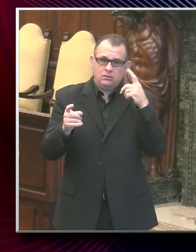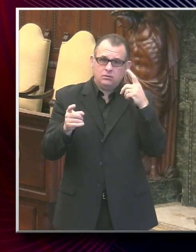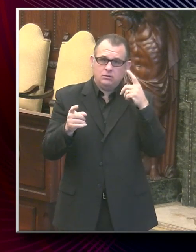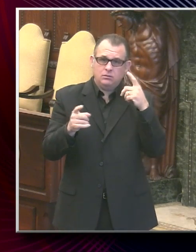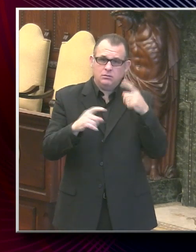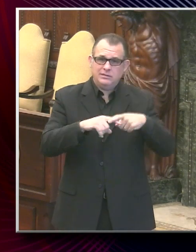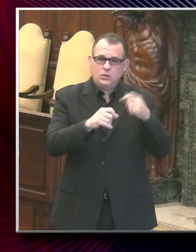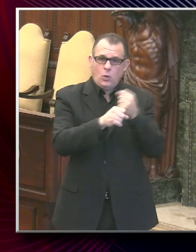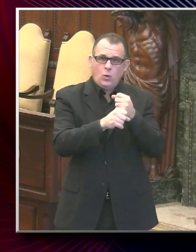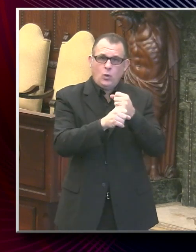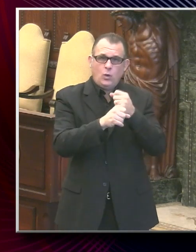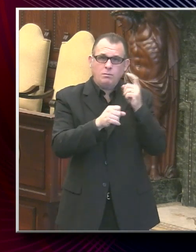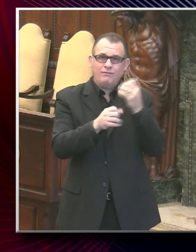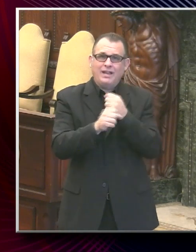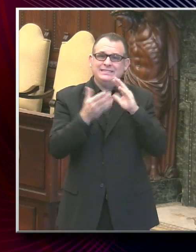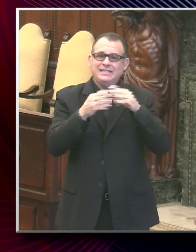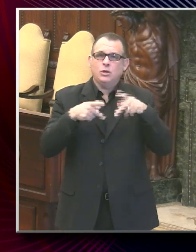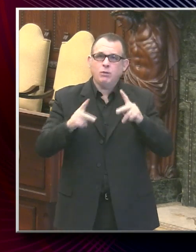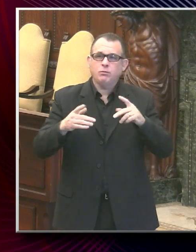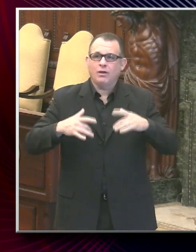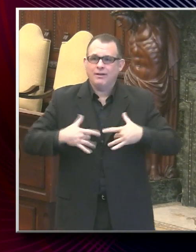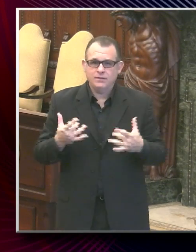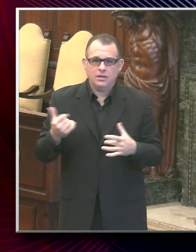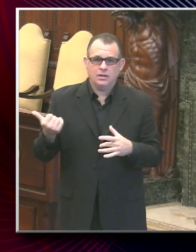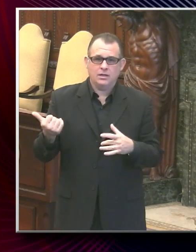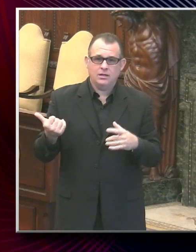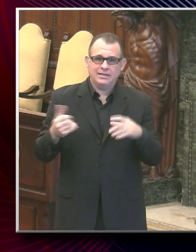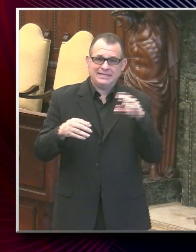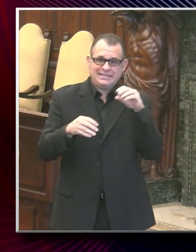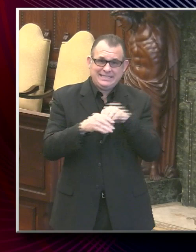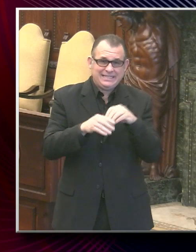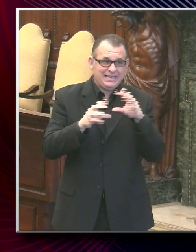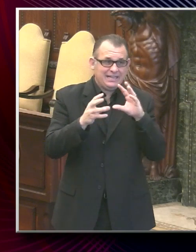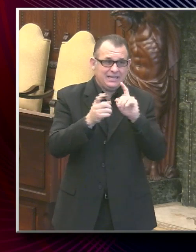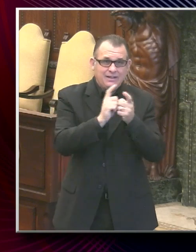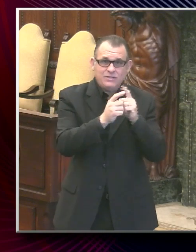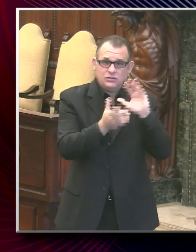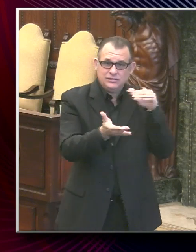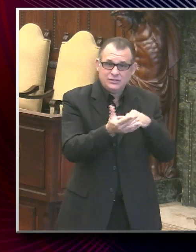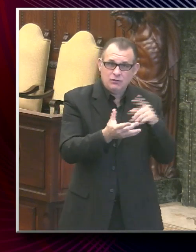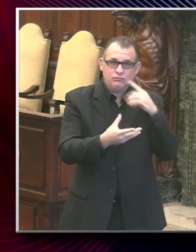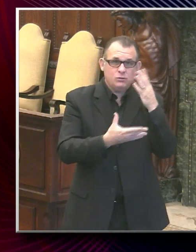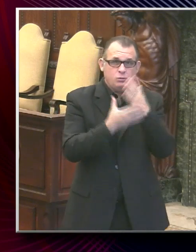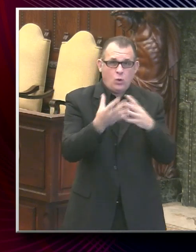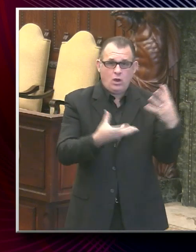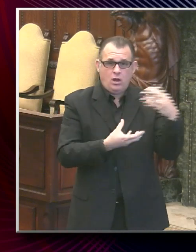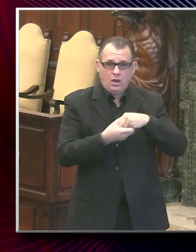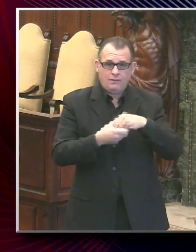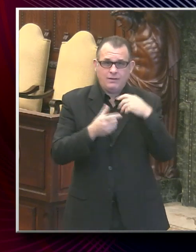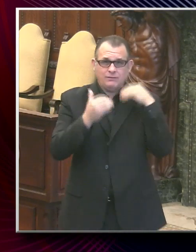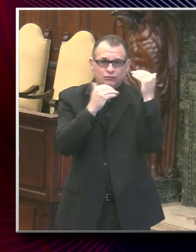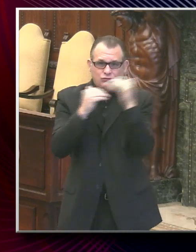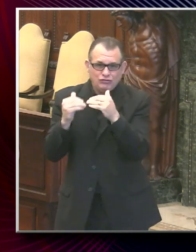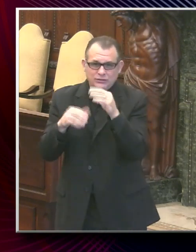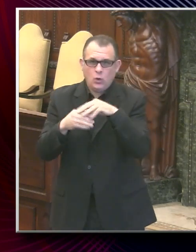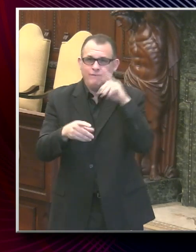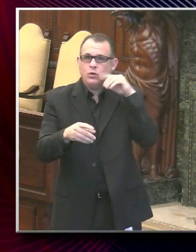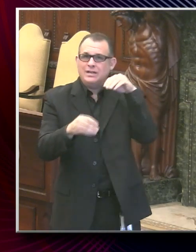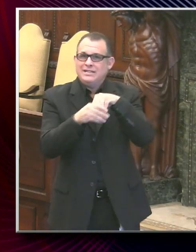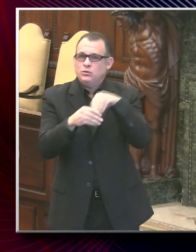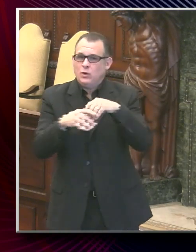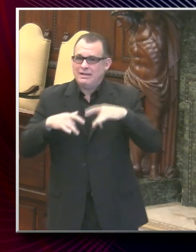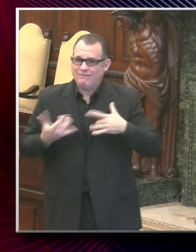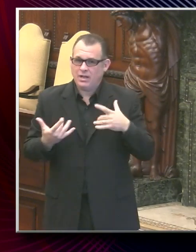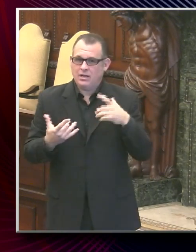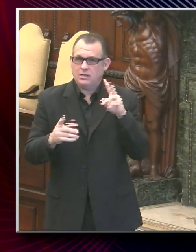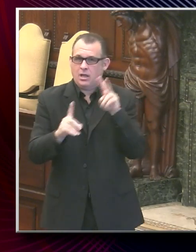events, and those events in the Convention Center are not city-permitted, but the restrictions on indoor events would apply. Gotcha.